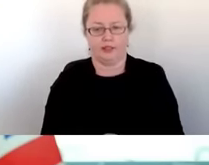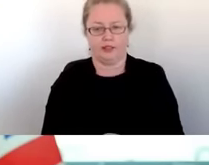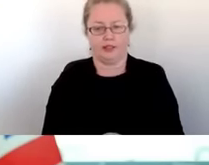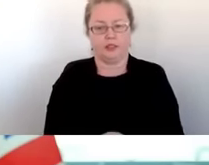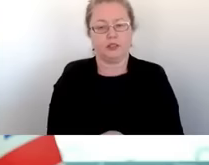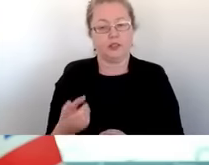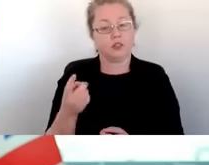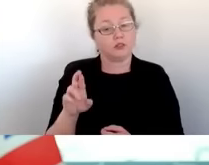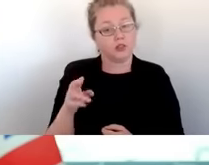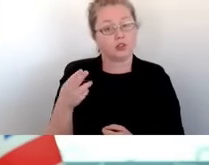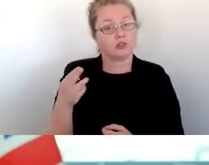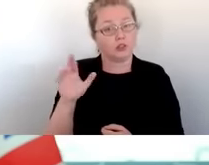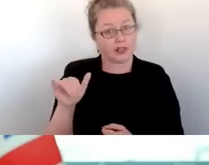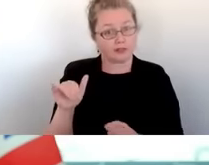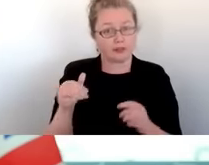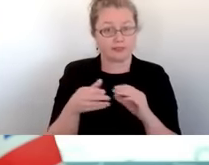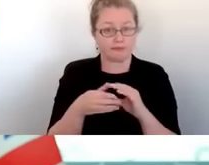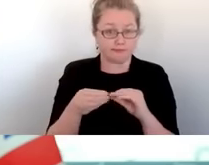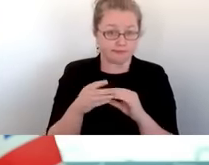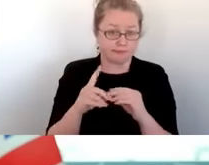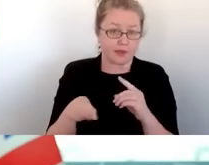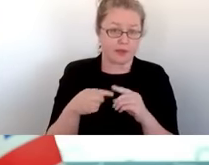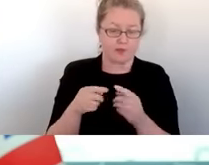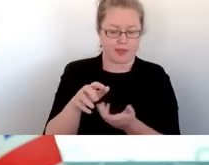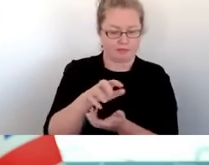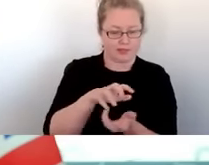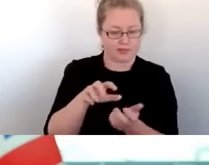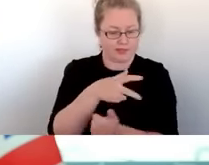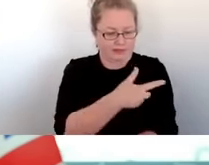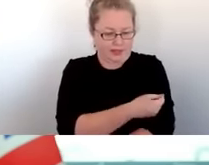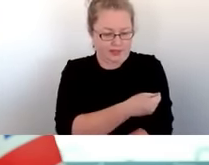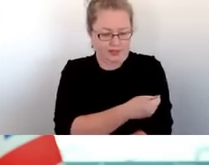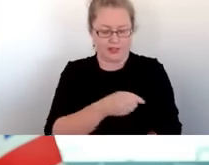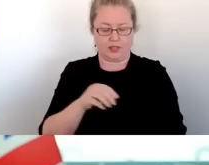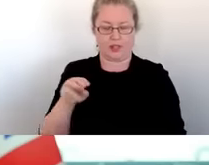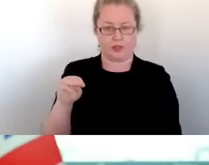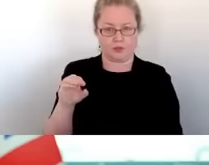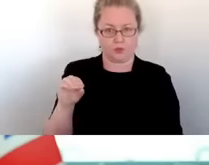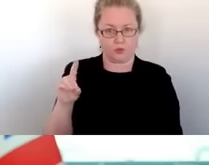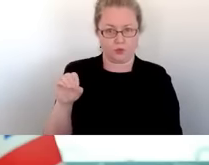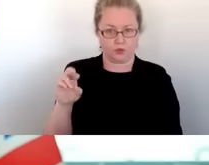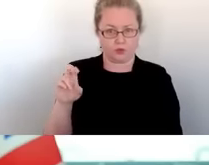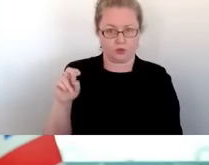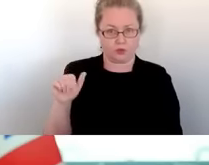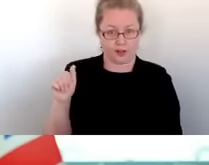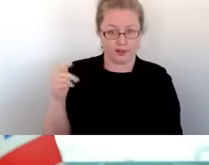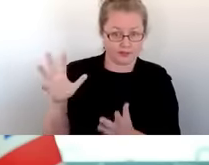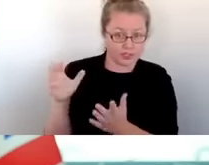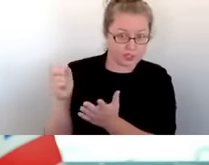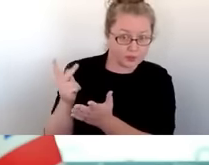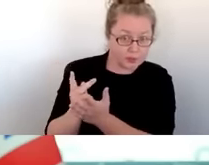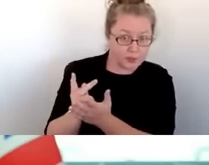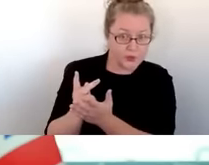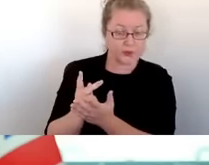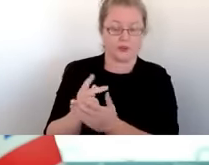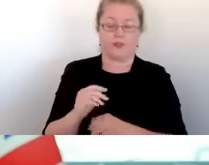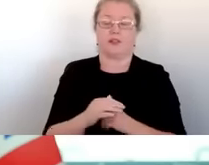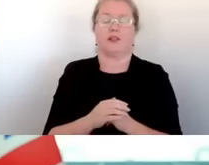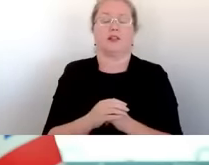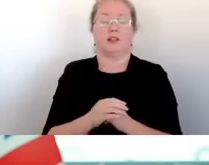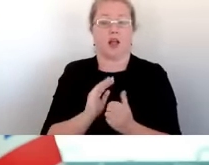new bivalent or combination vaccine. That's Moderna's product that has been approved. We were actually hoping we could say today